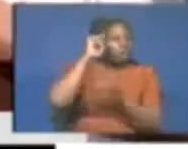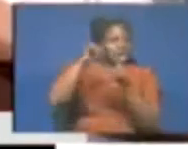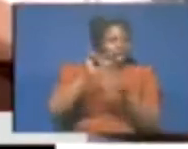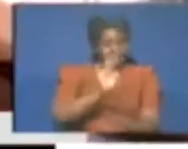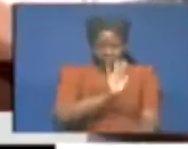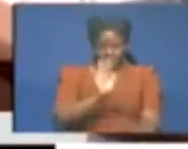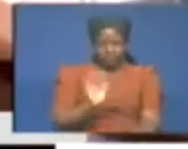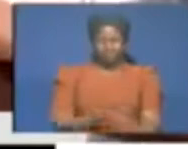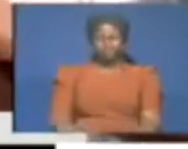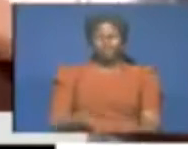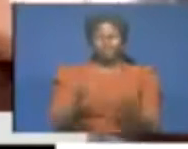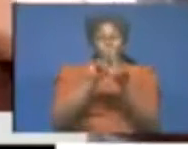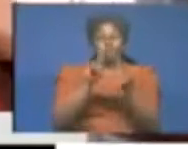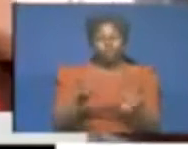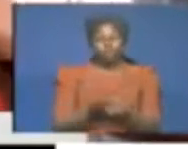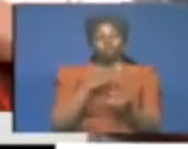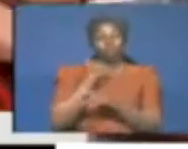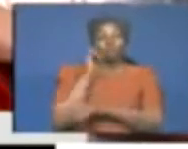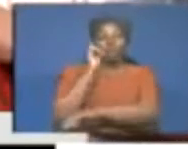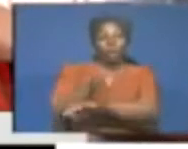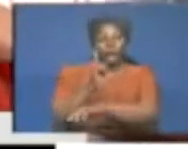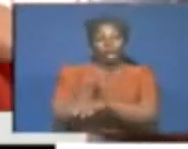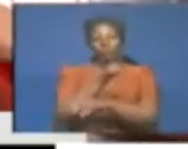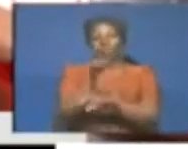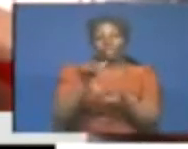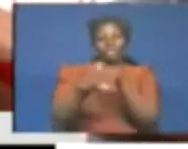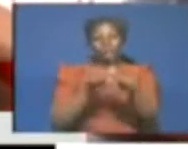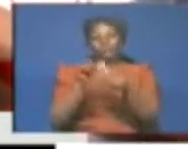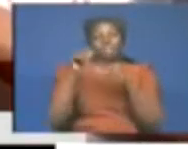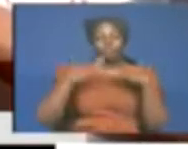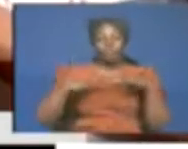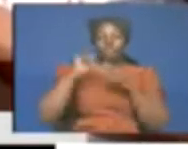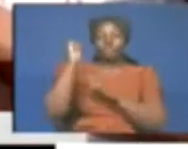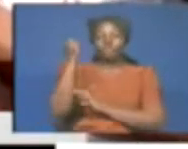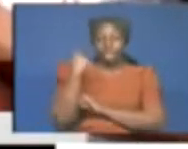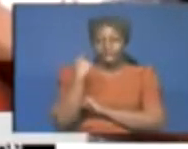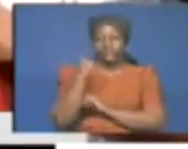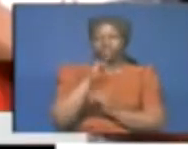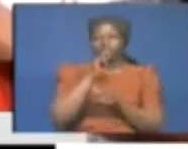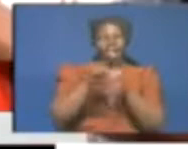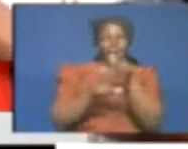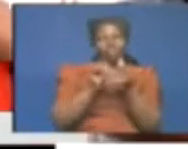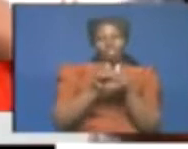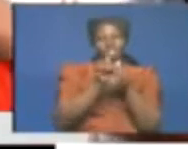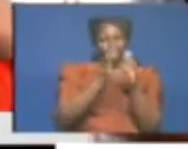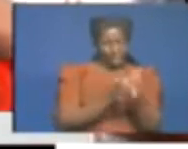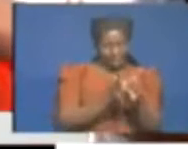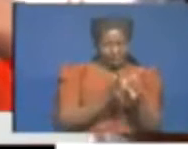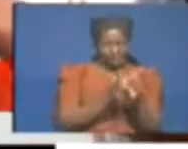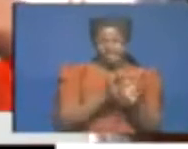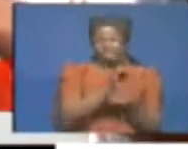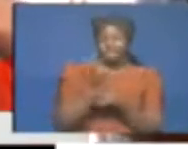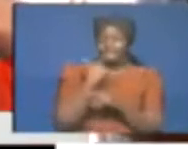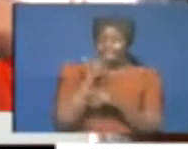We also want to warn you, it is about the people of Kenya, not about leaders. You said it in